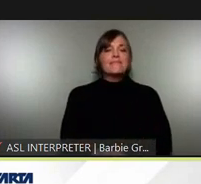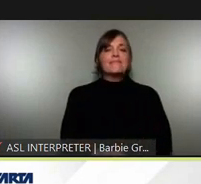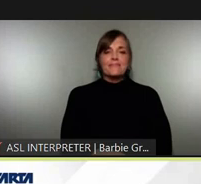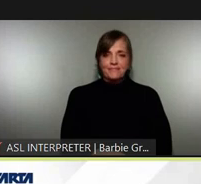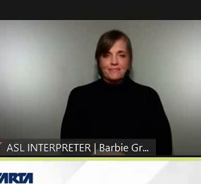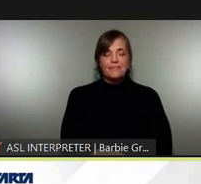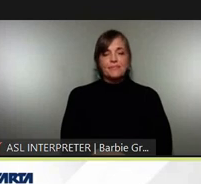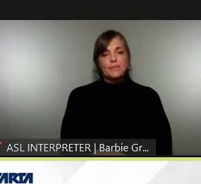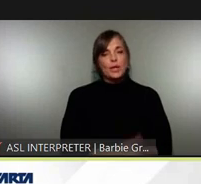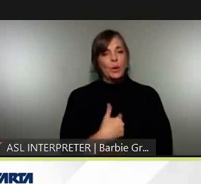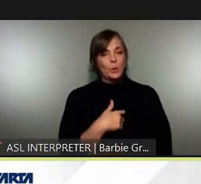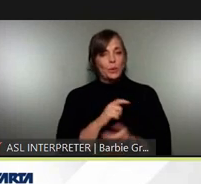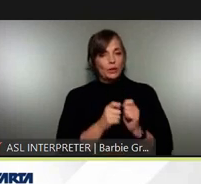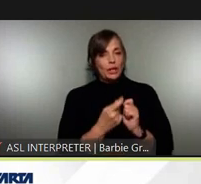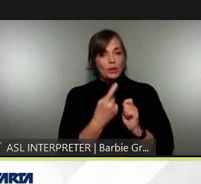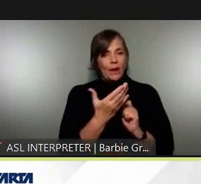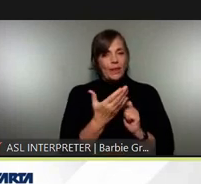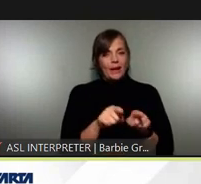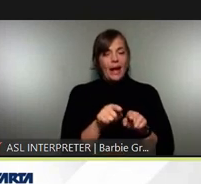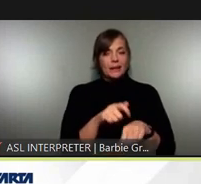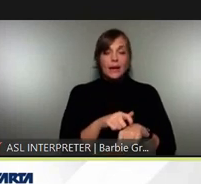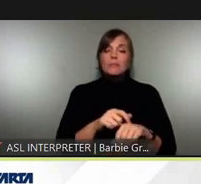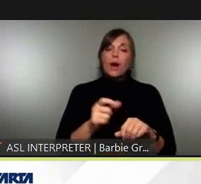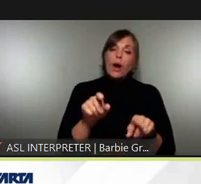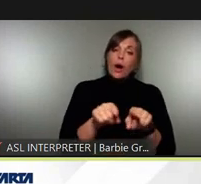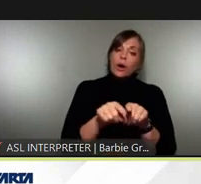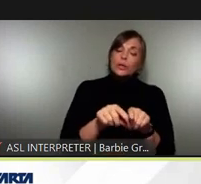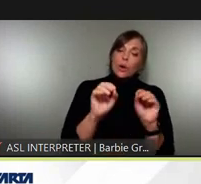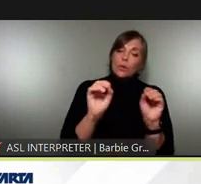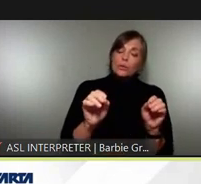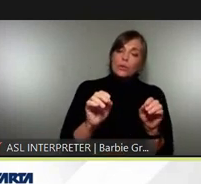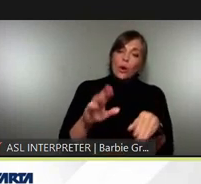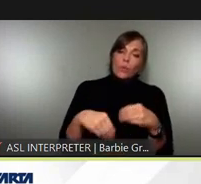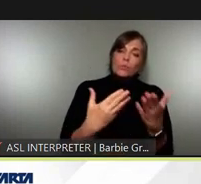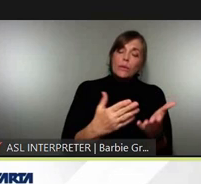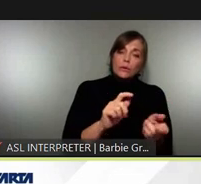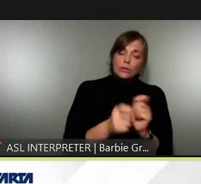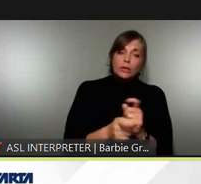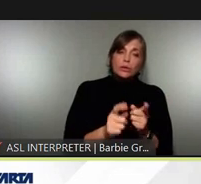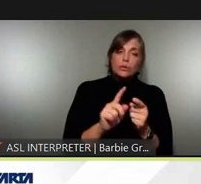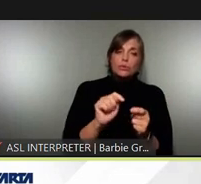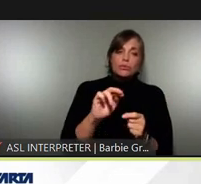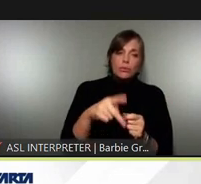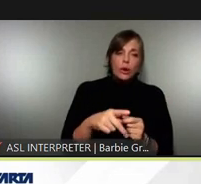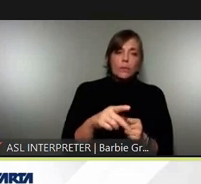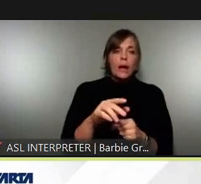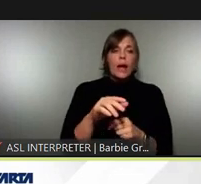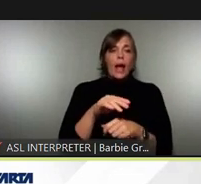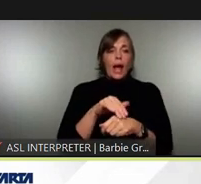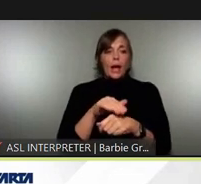one thing at a time here. Also, no proposed changes to TARPs and caller ride services at this point.